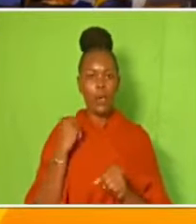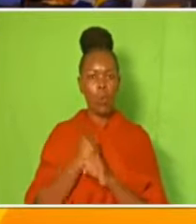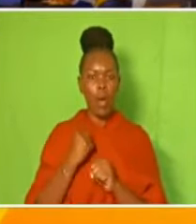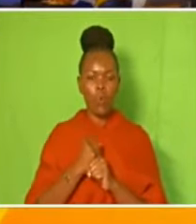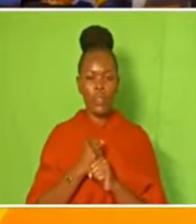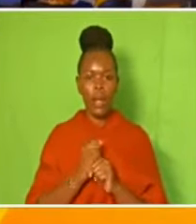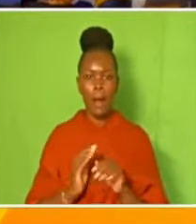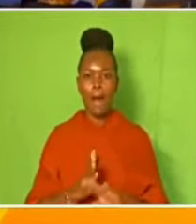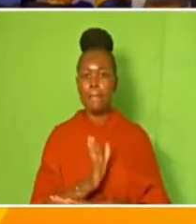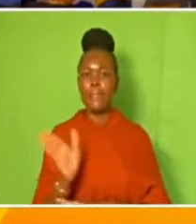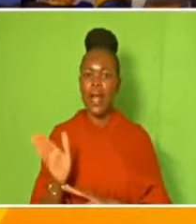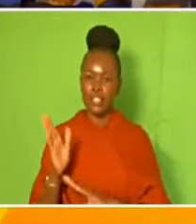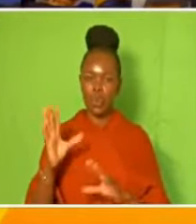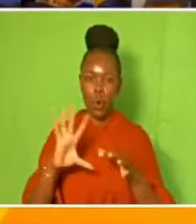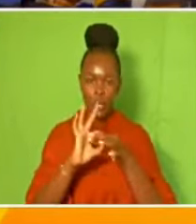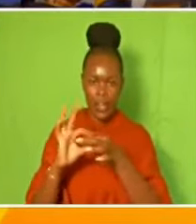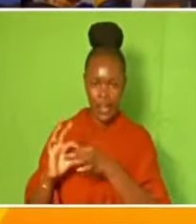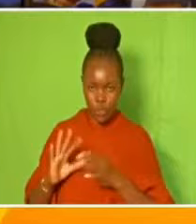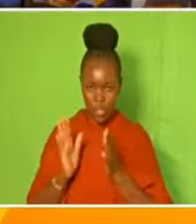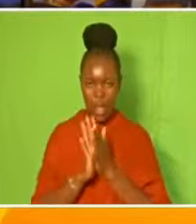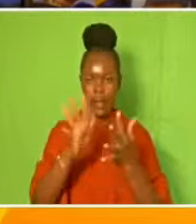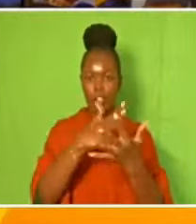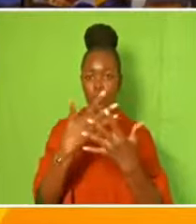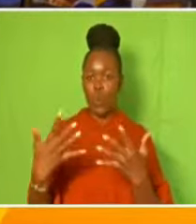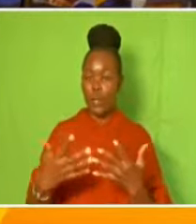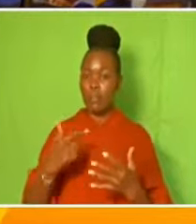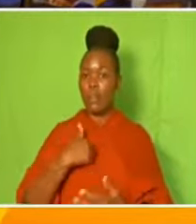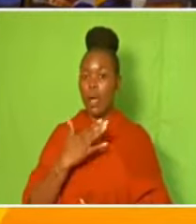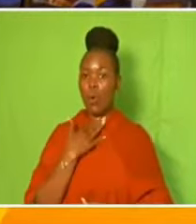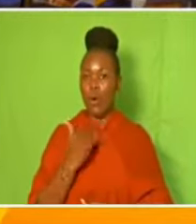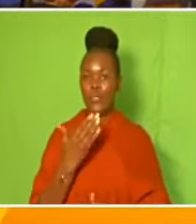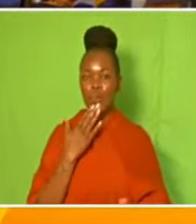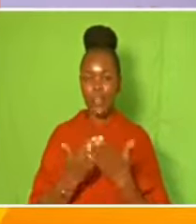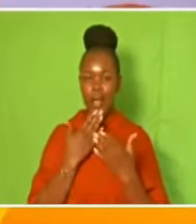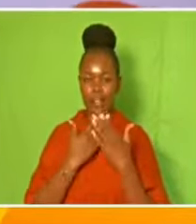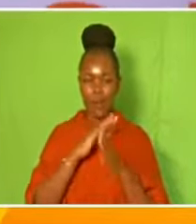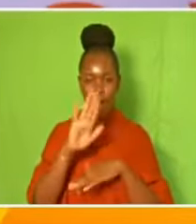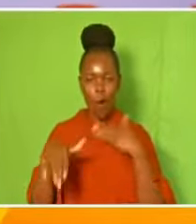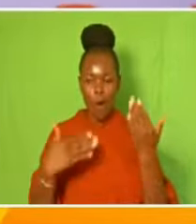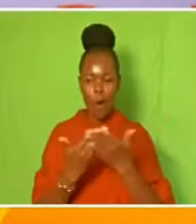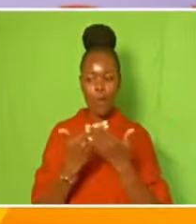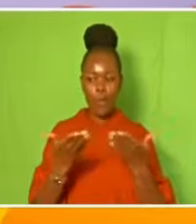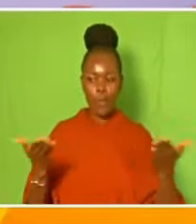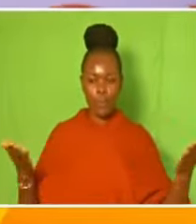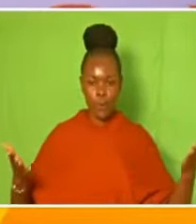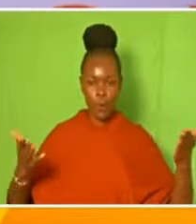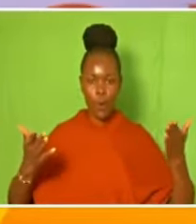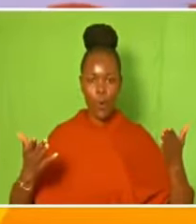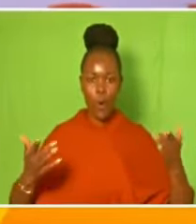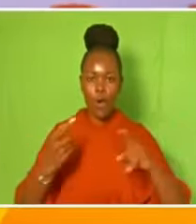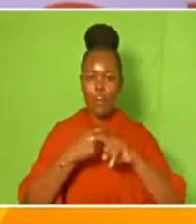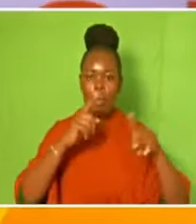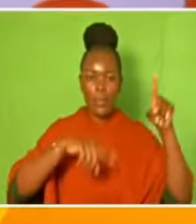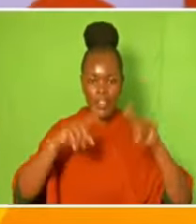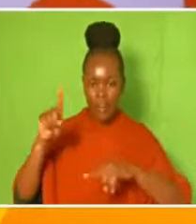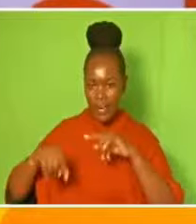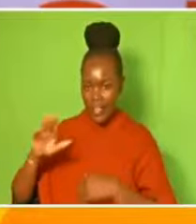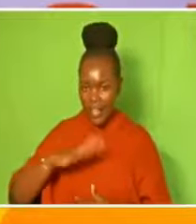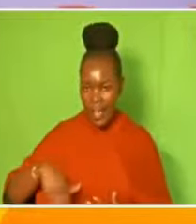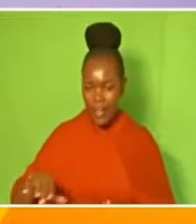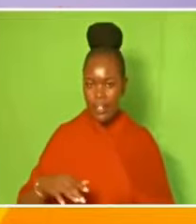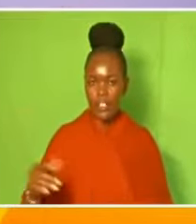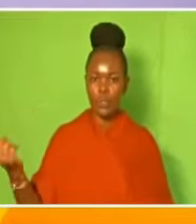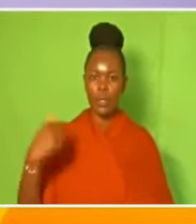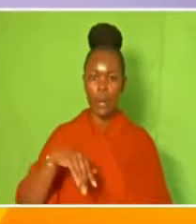branch coordination and networking, I want to take this opportunity to thank you all from the different areas we come from and how we